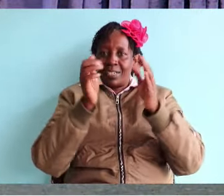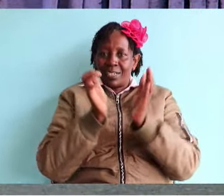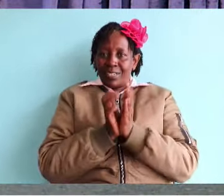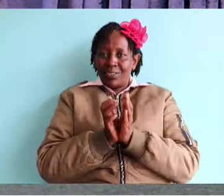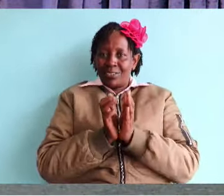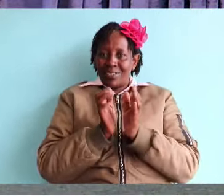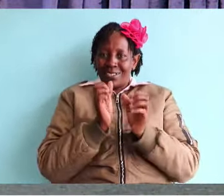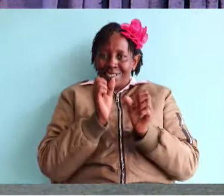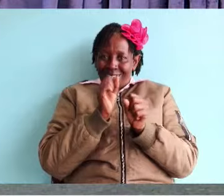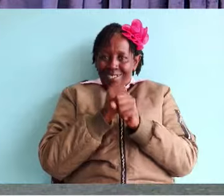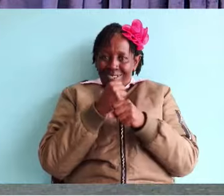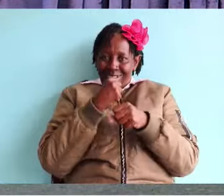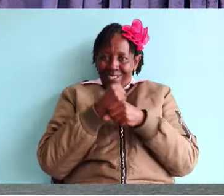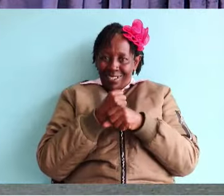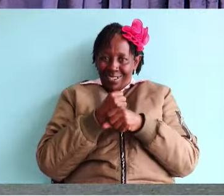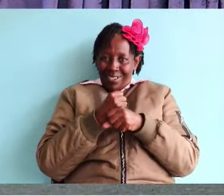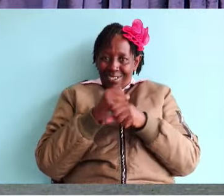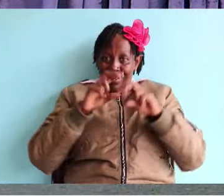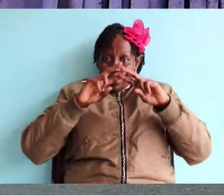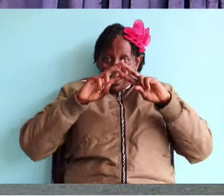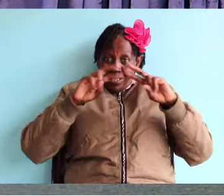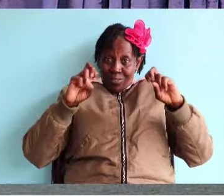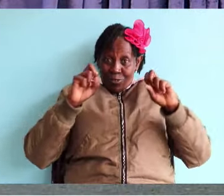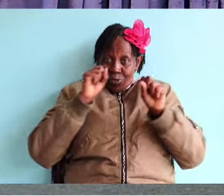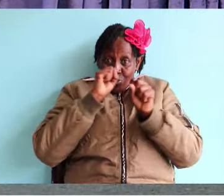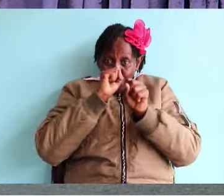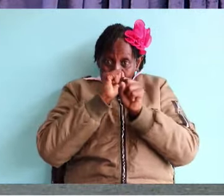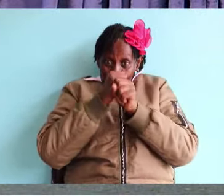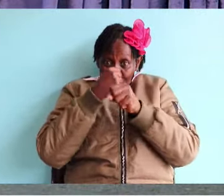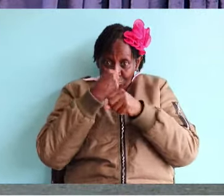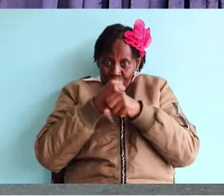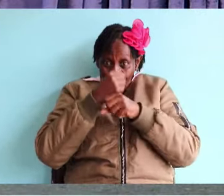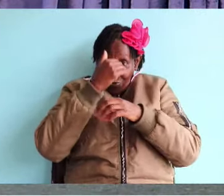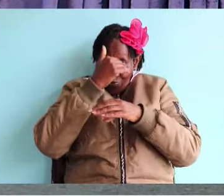of he sought to do, which built